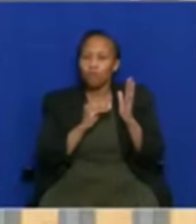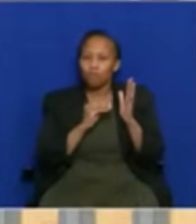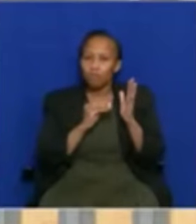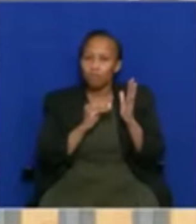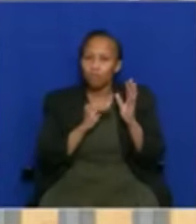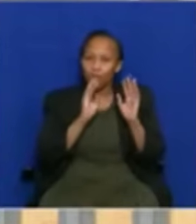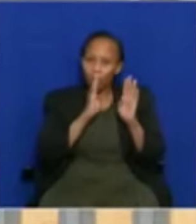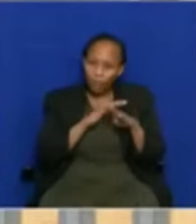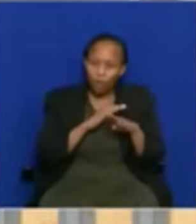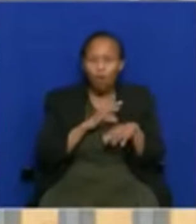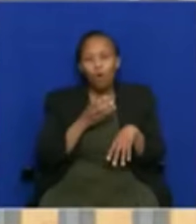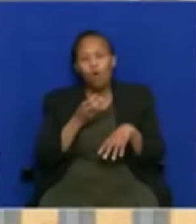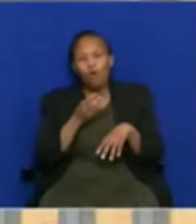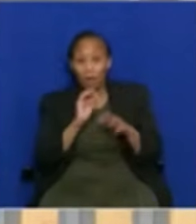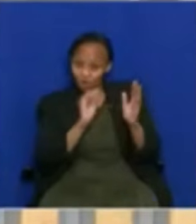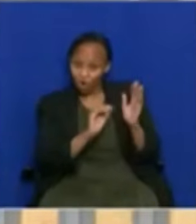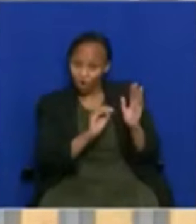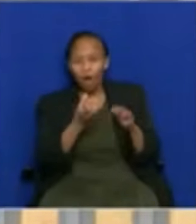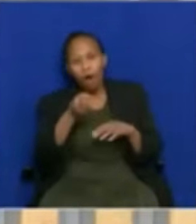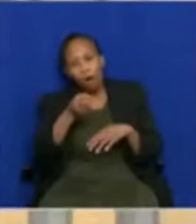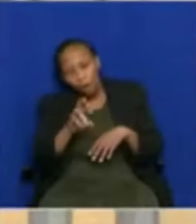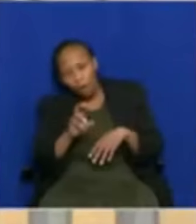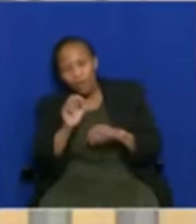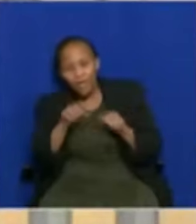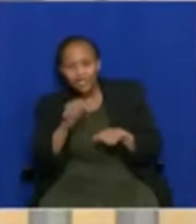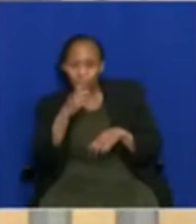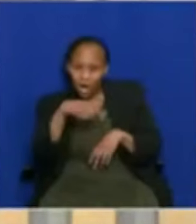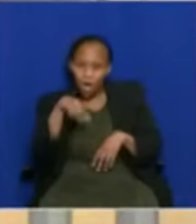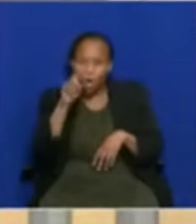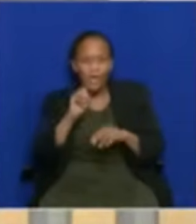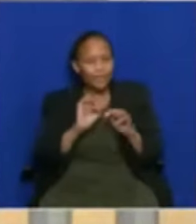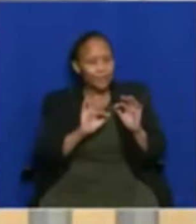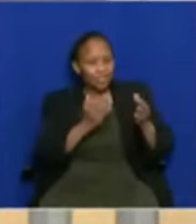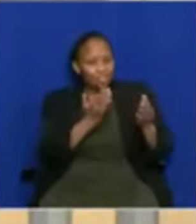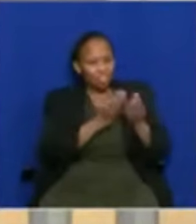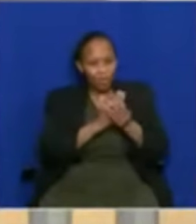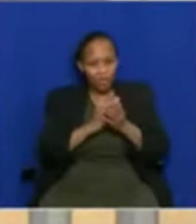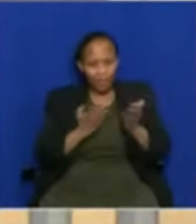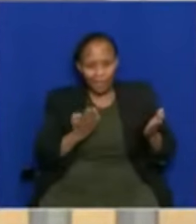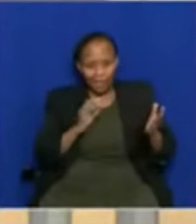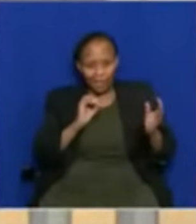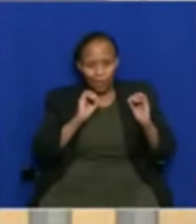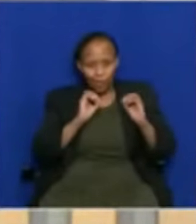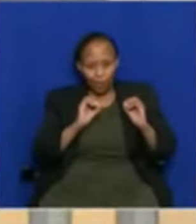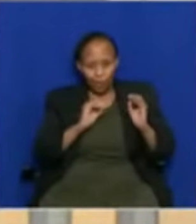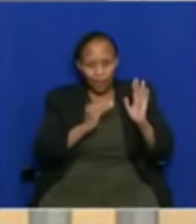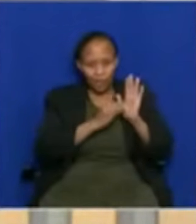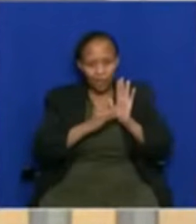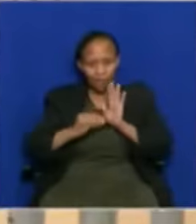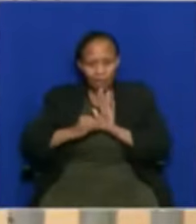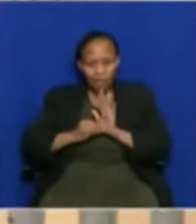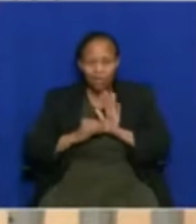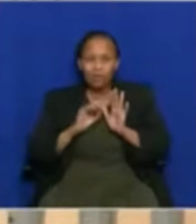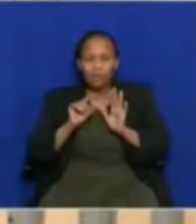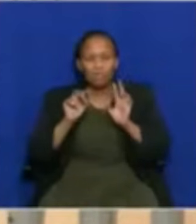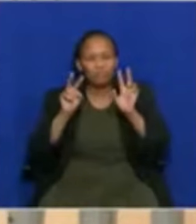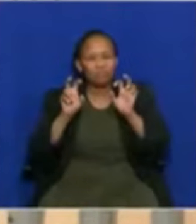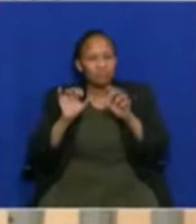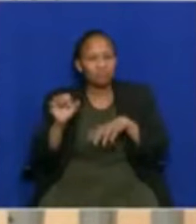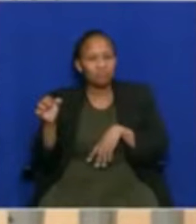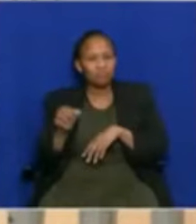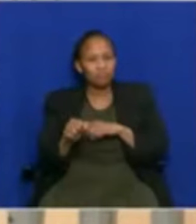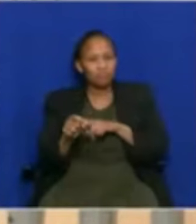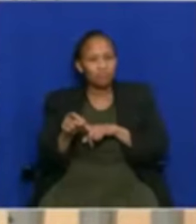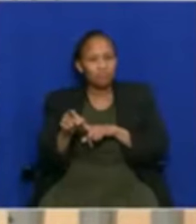Yes. I will respond to you then, sir. All right. We've made a note of that, Commissioner. We'll look